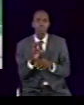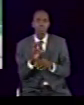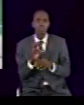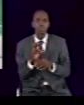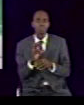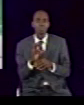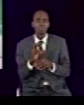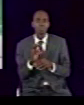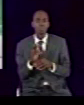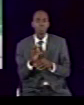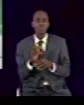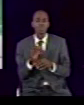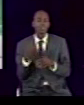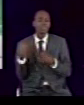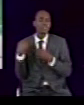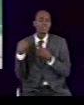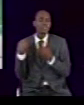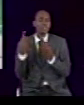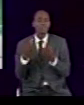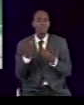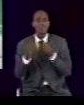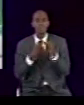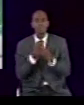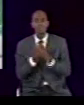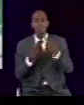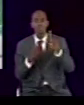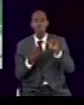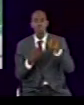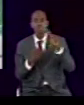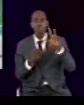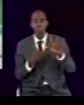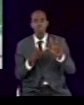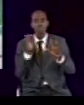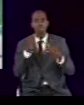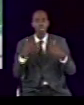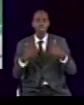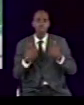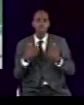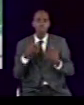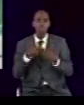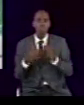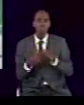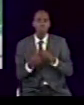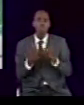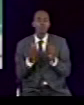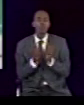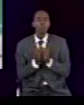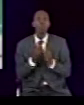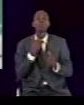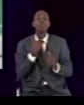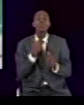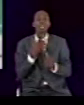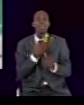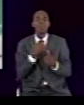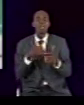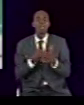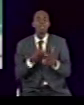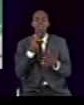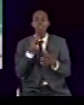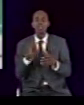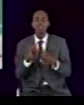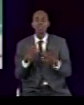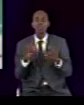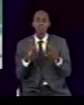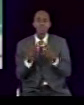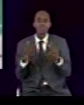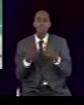Since 2013, I've been suffering from inflammation of the tonsils, and it was so excruciating and